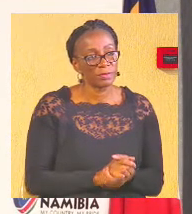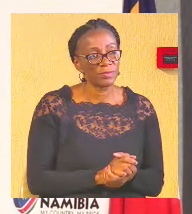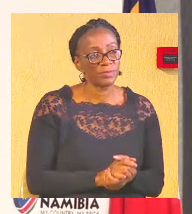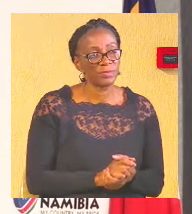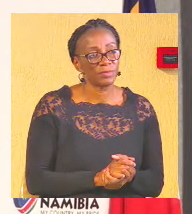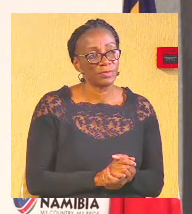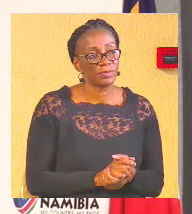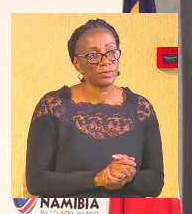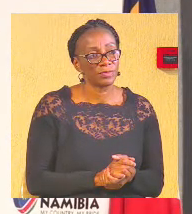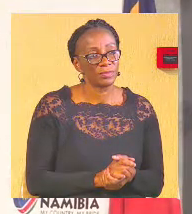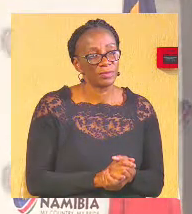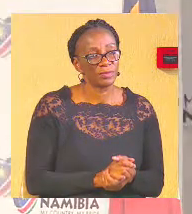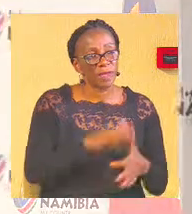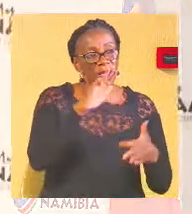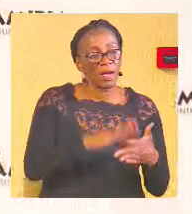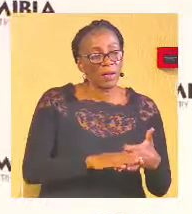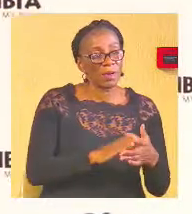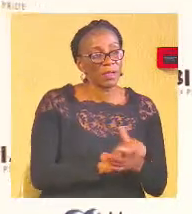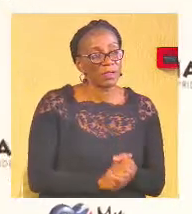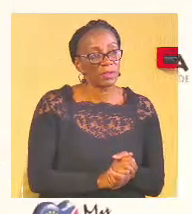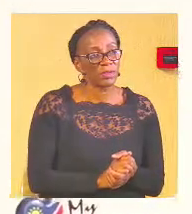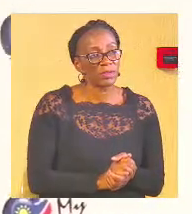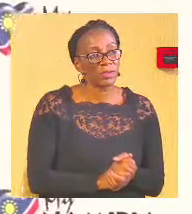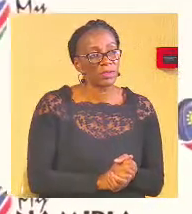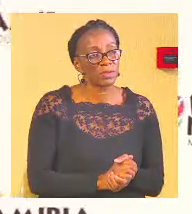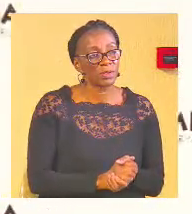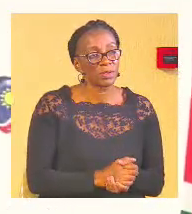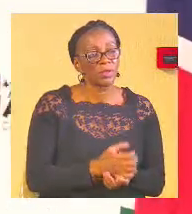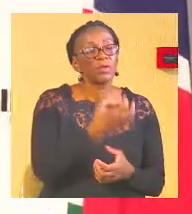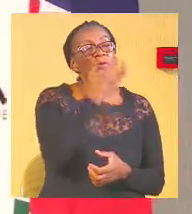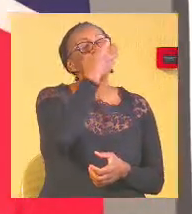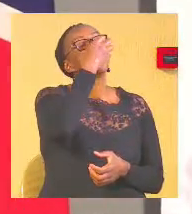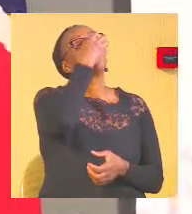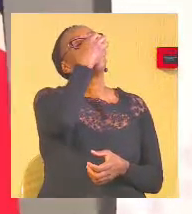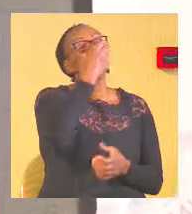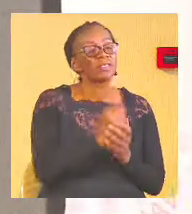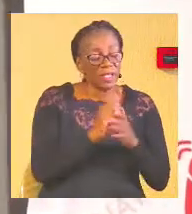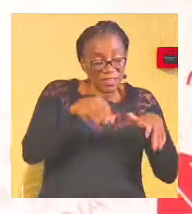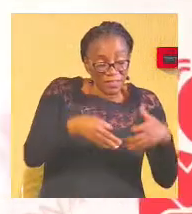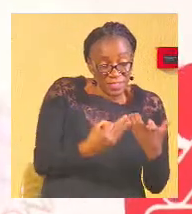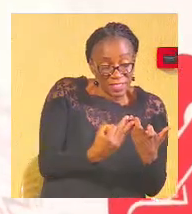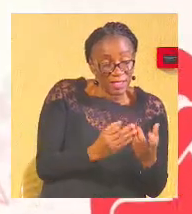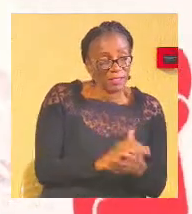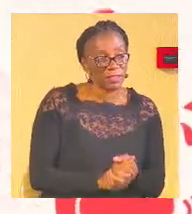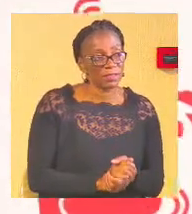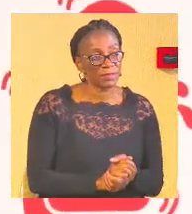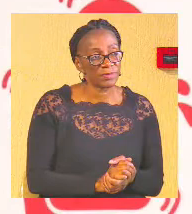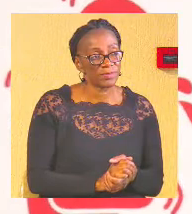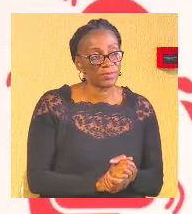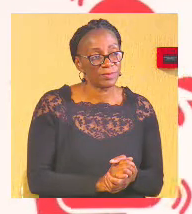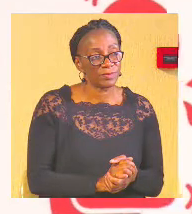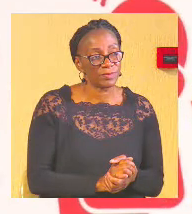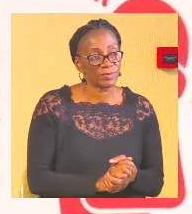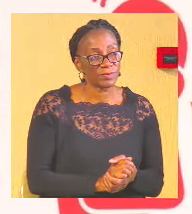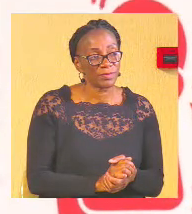The issue of medical supply and lessons learned on infrastructure, I think I'll take those two together. In terms of the